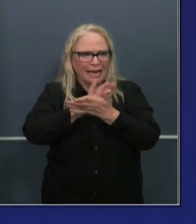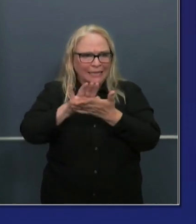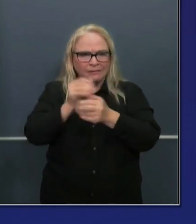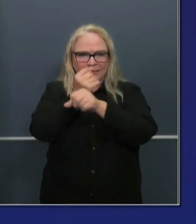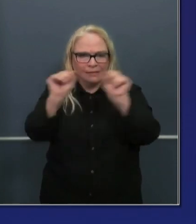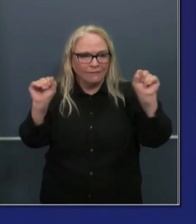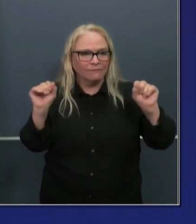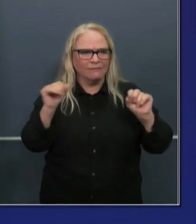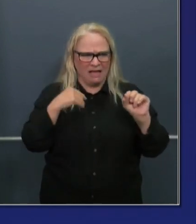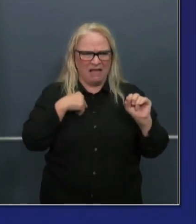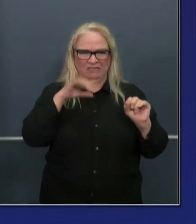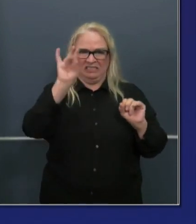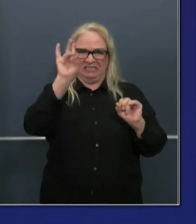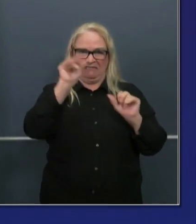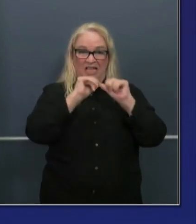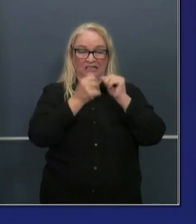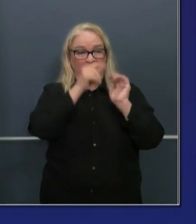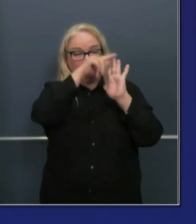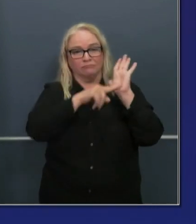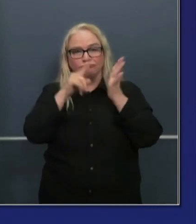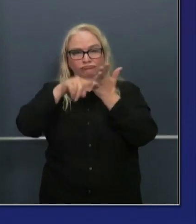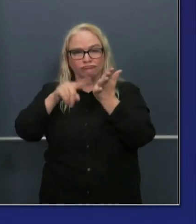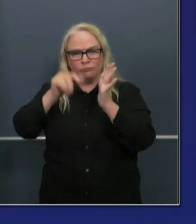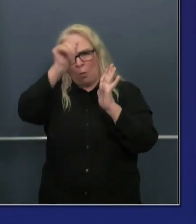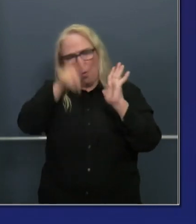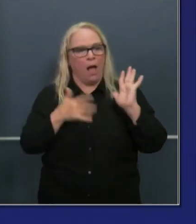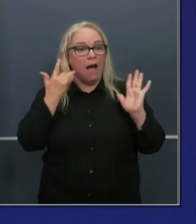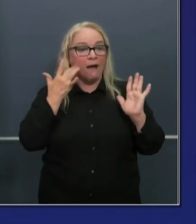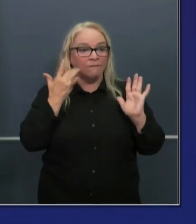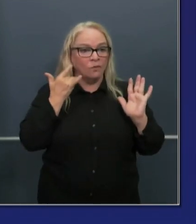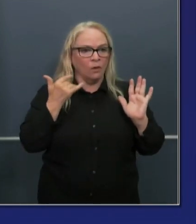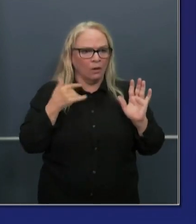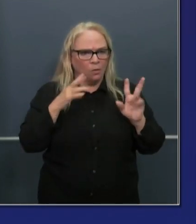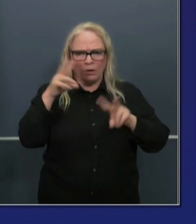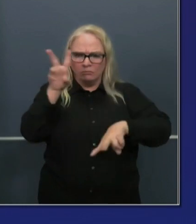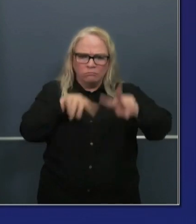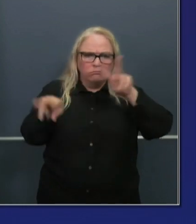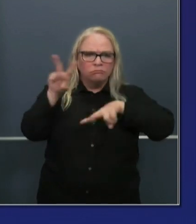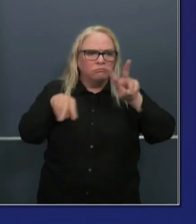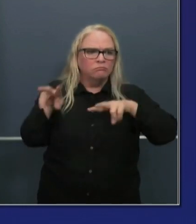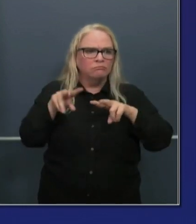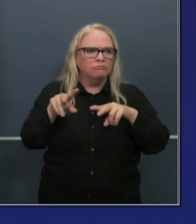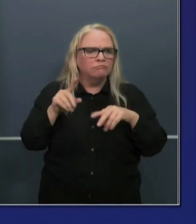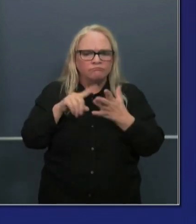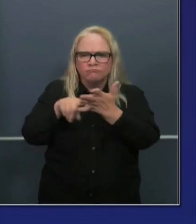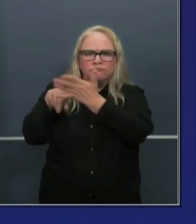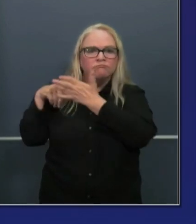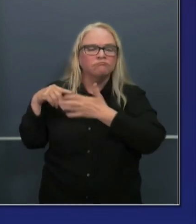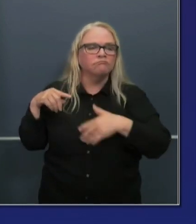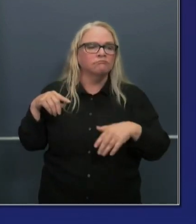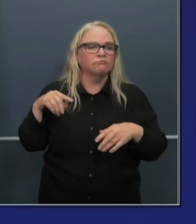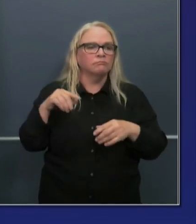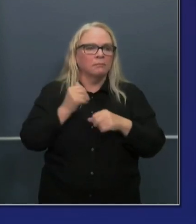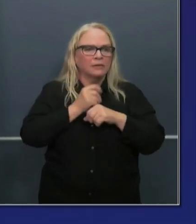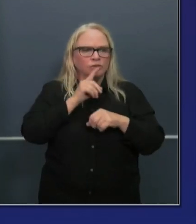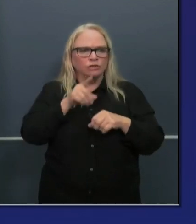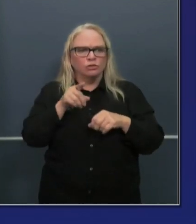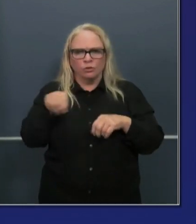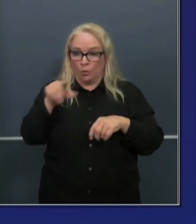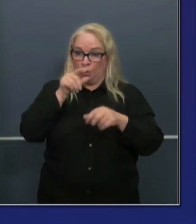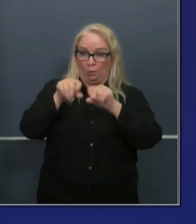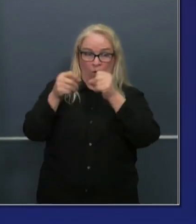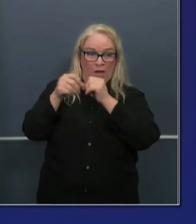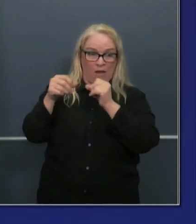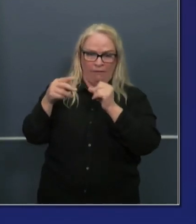out. Department of Consumer Affairs, Business Oversight. And again, it's more education. I'm not coming out with